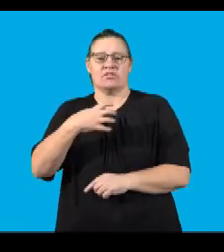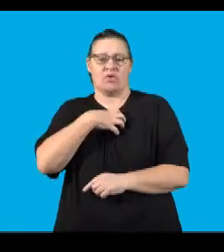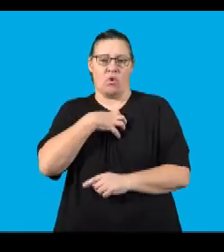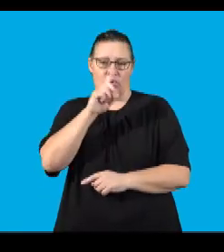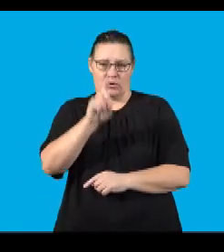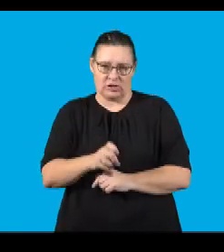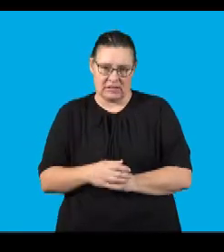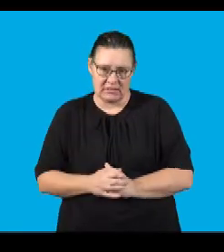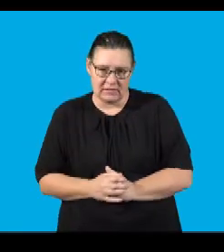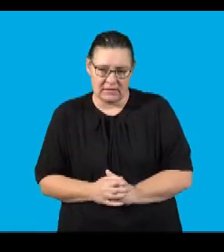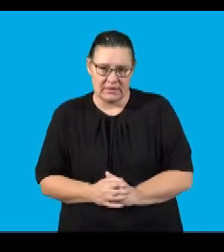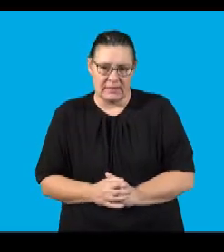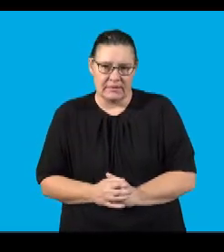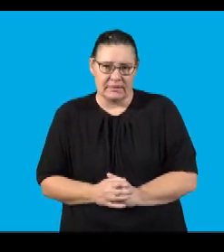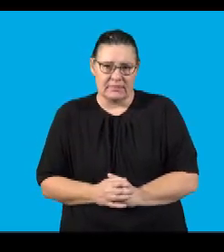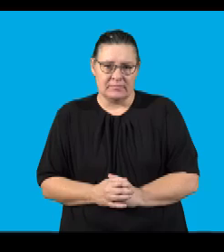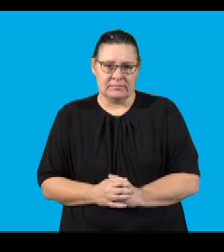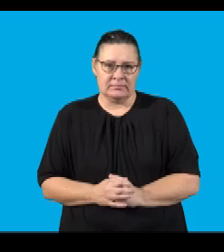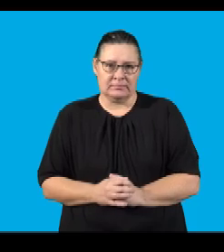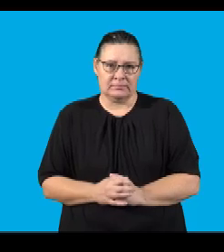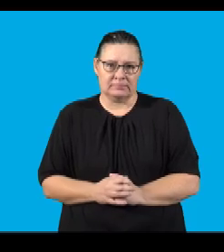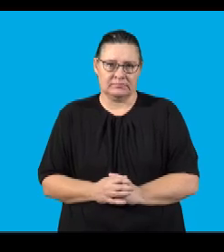own question.